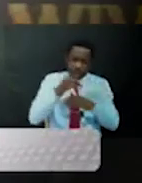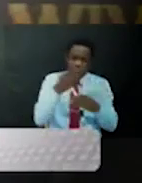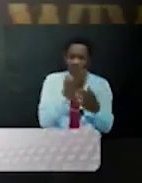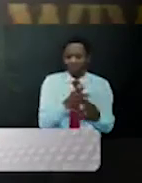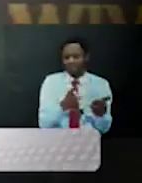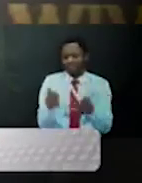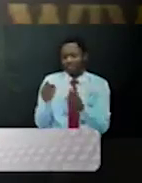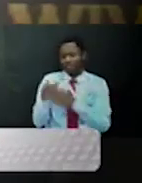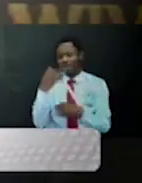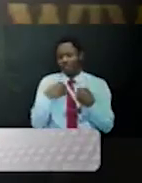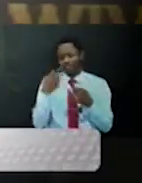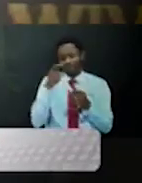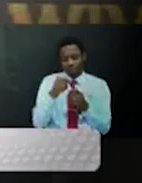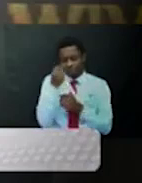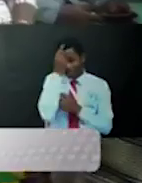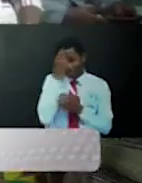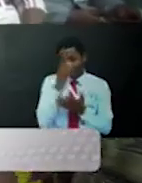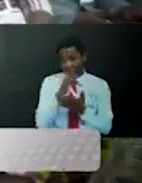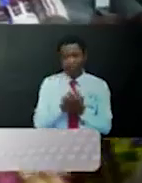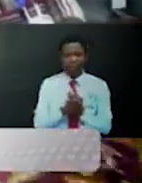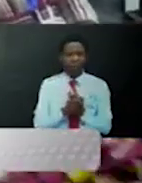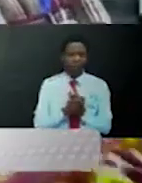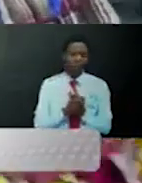together? Yes.